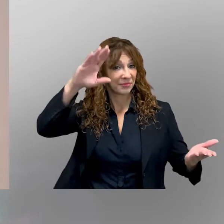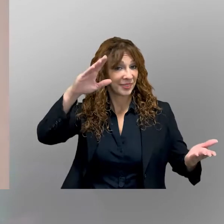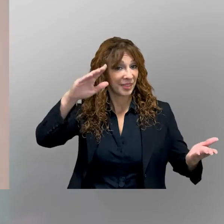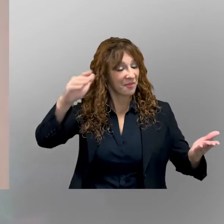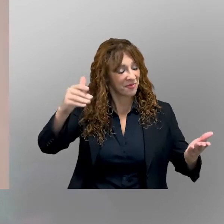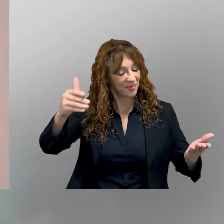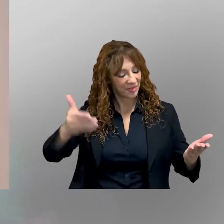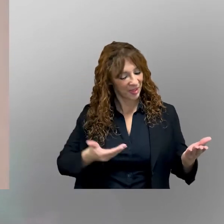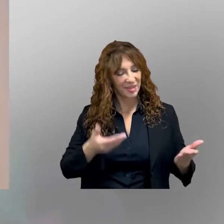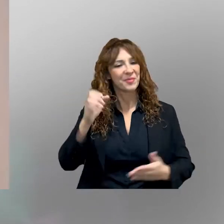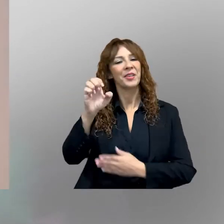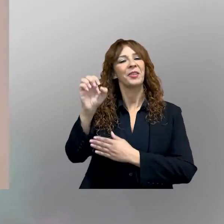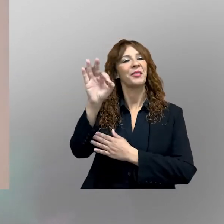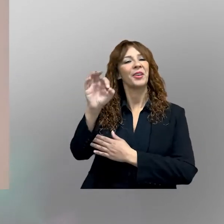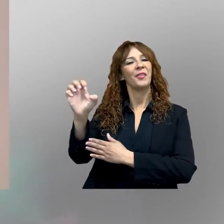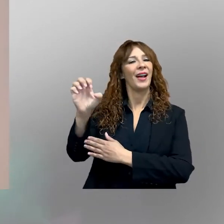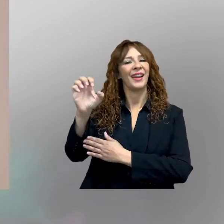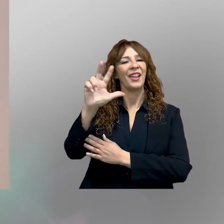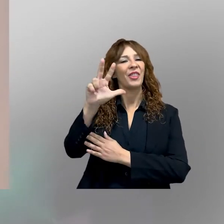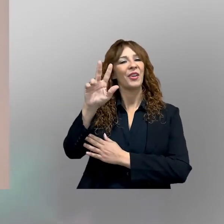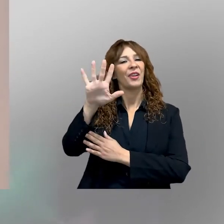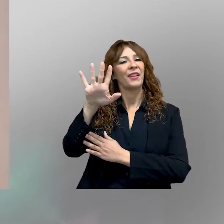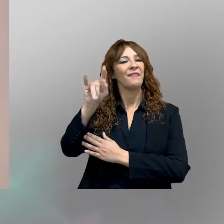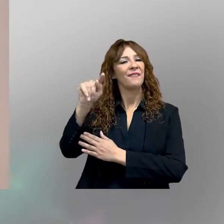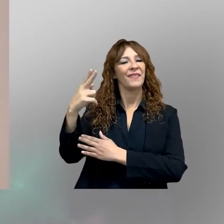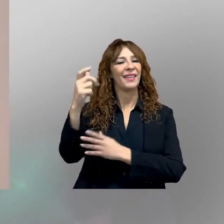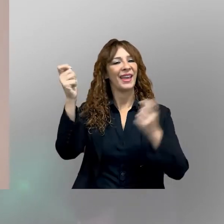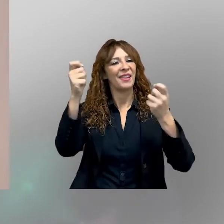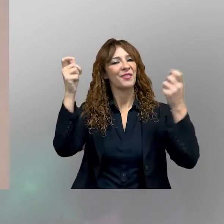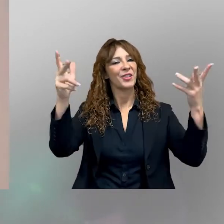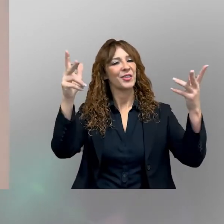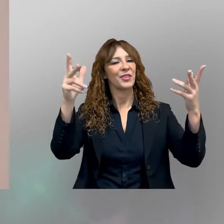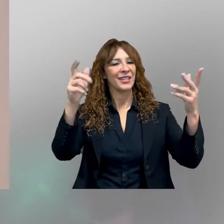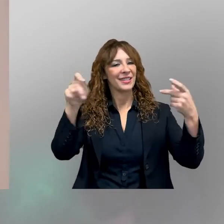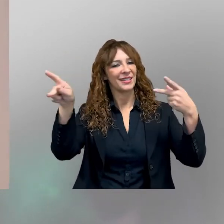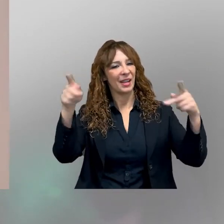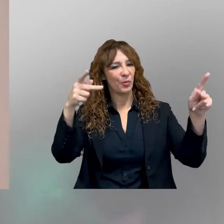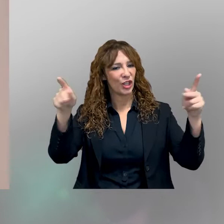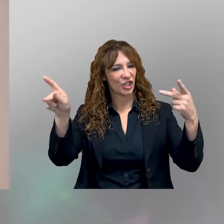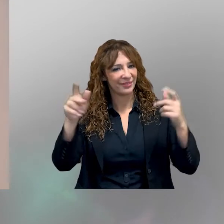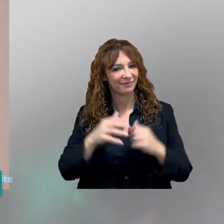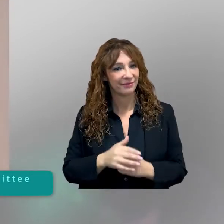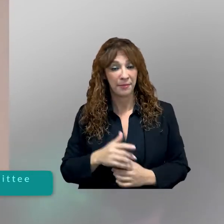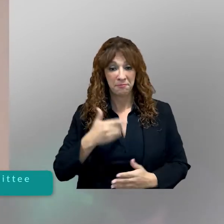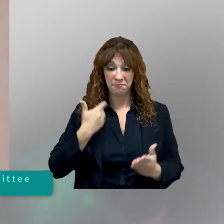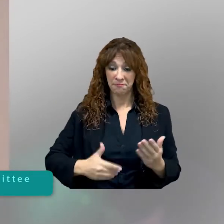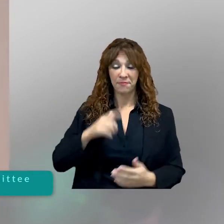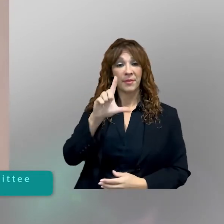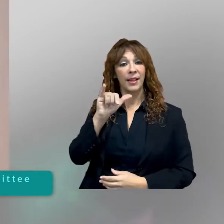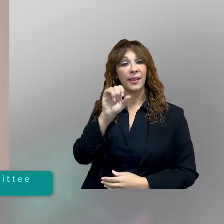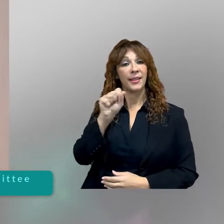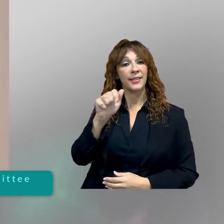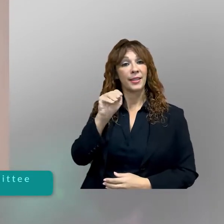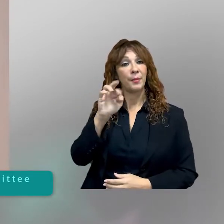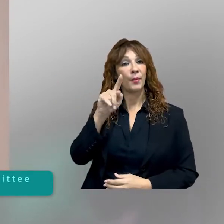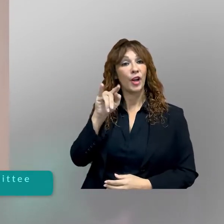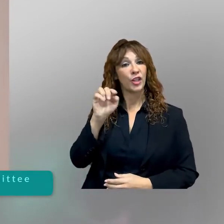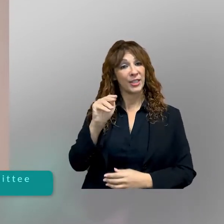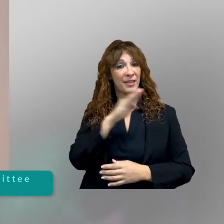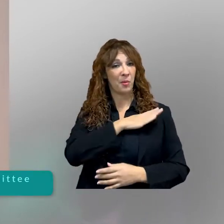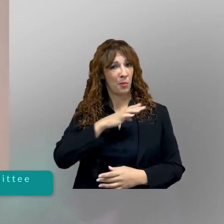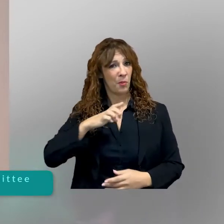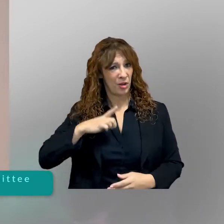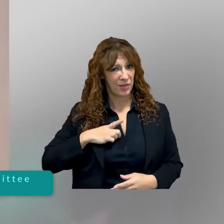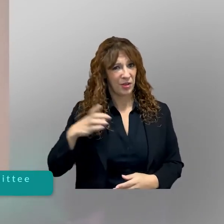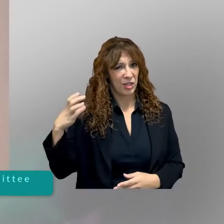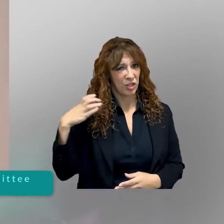Hello, and welcome to Equipped for Equality's 35th anniversary celebration. I'm Lisa Martin, a member of EFE's Board